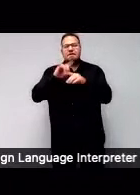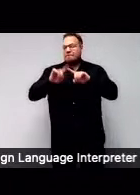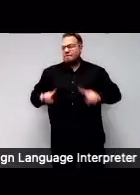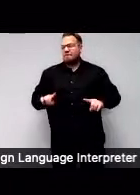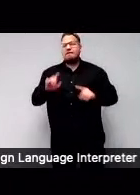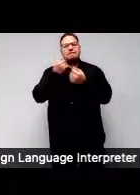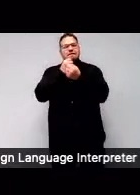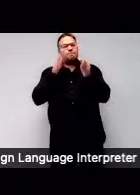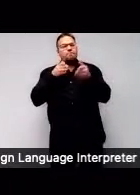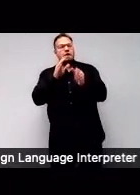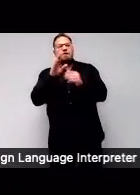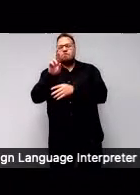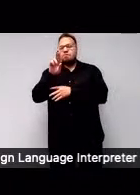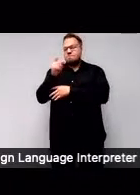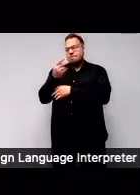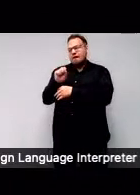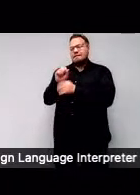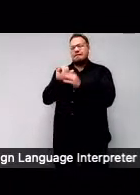grocery store partners